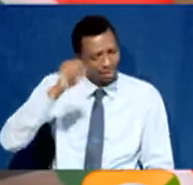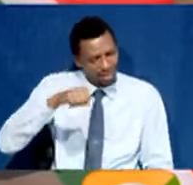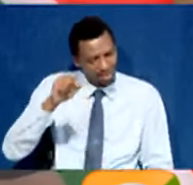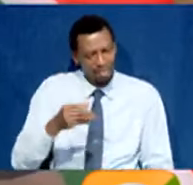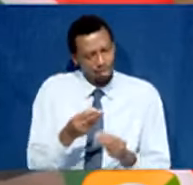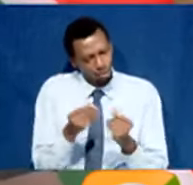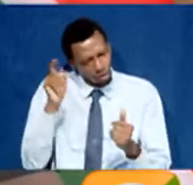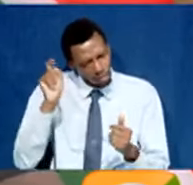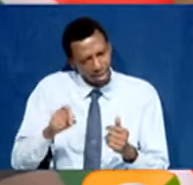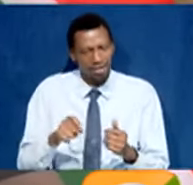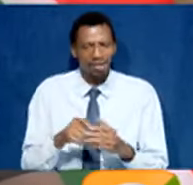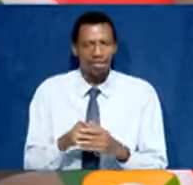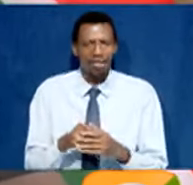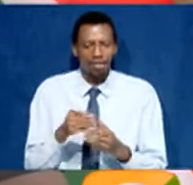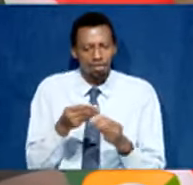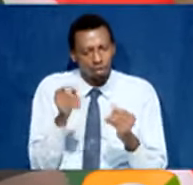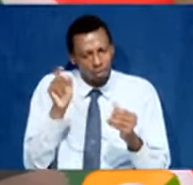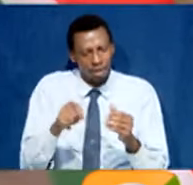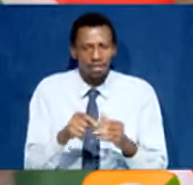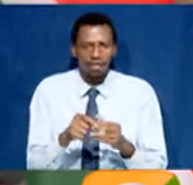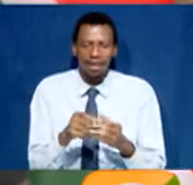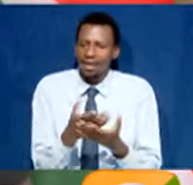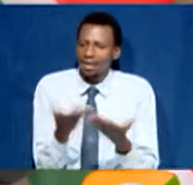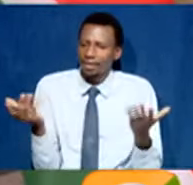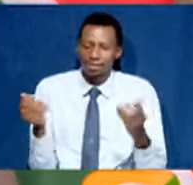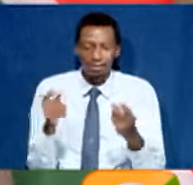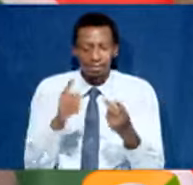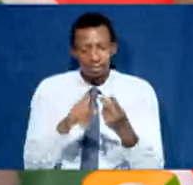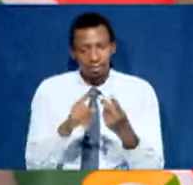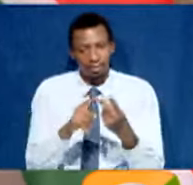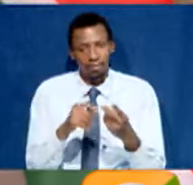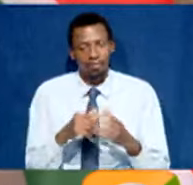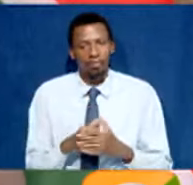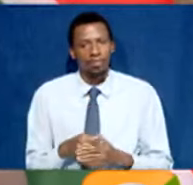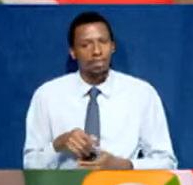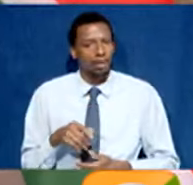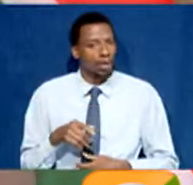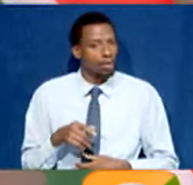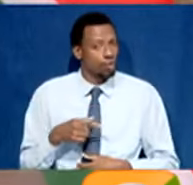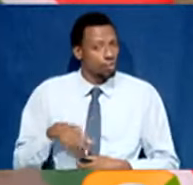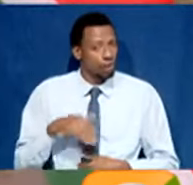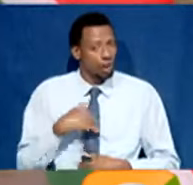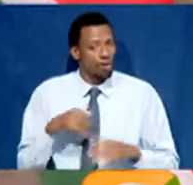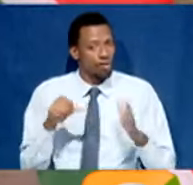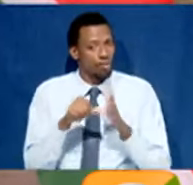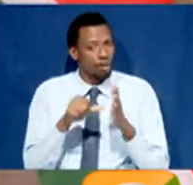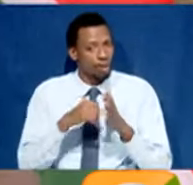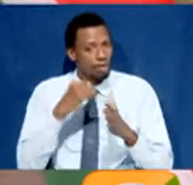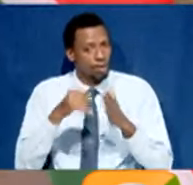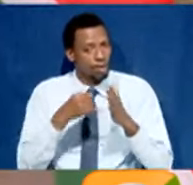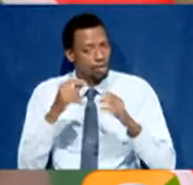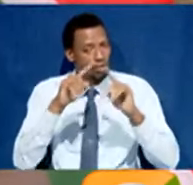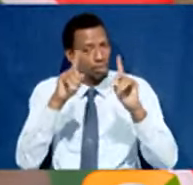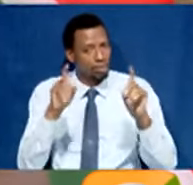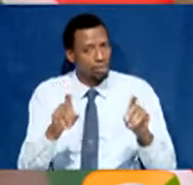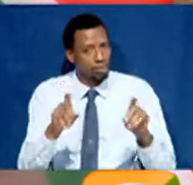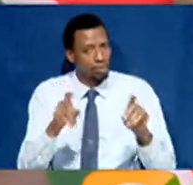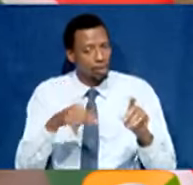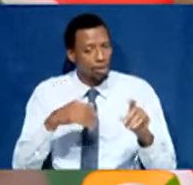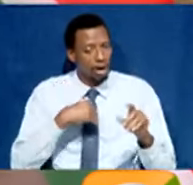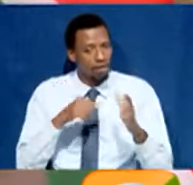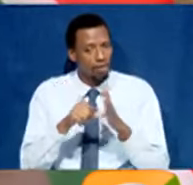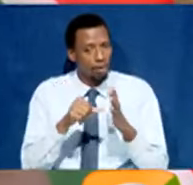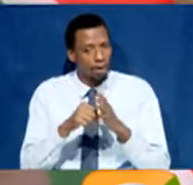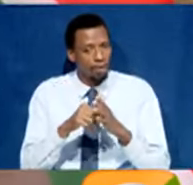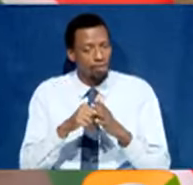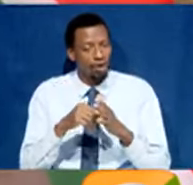somehow. Number two, do we have a problem of industrialization? Do we have a problem of